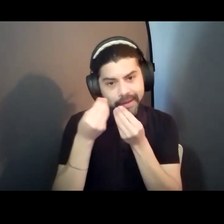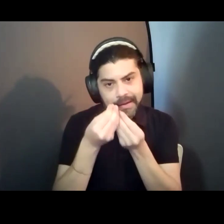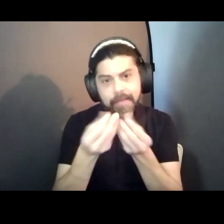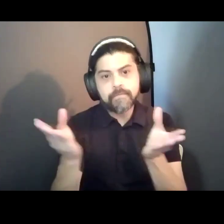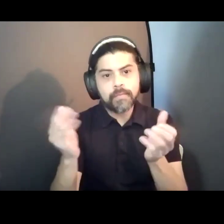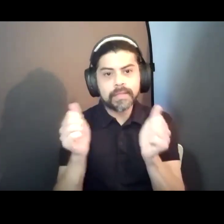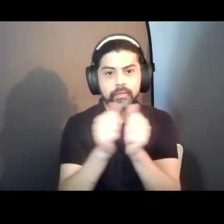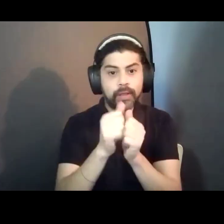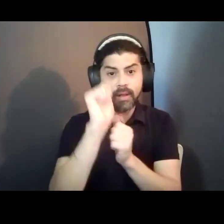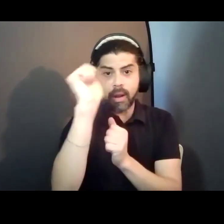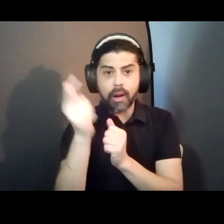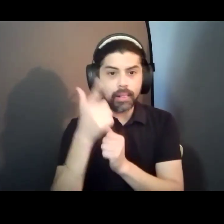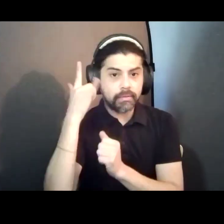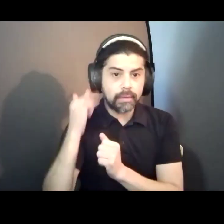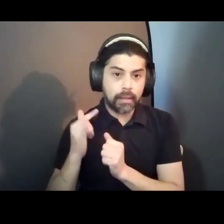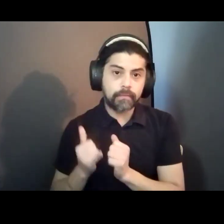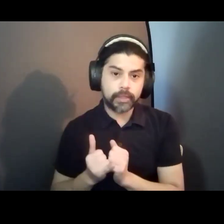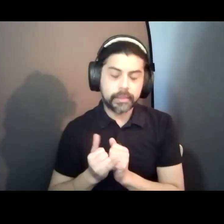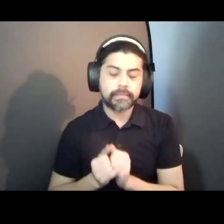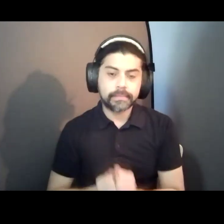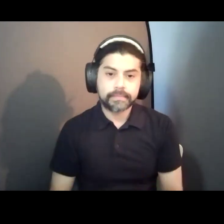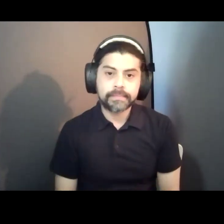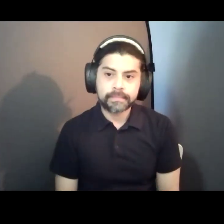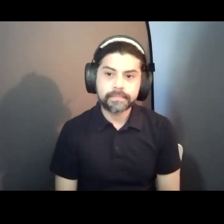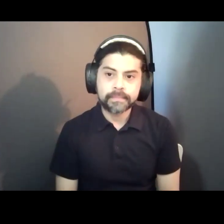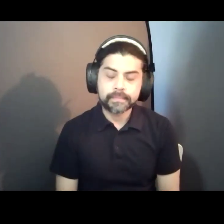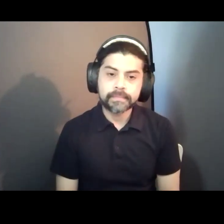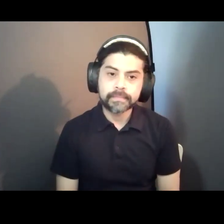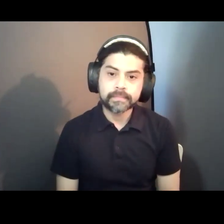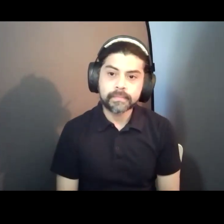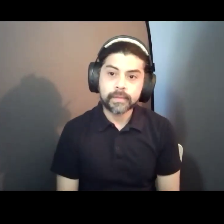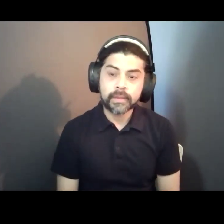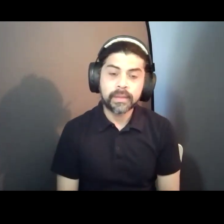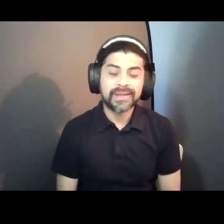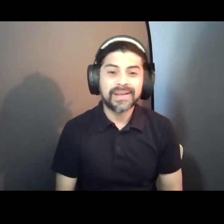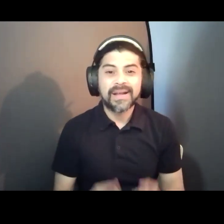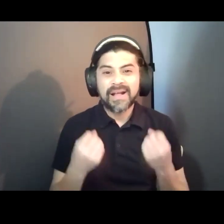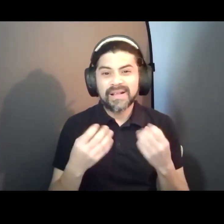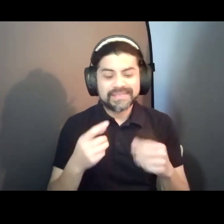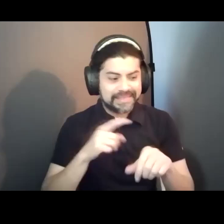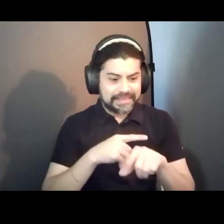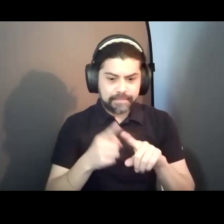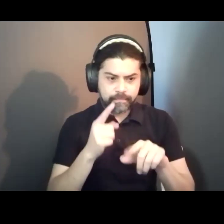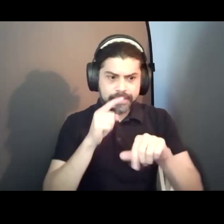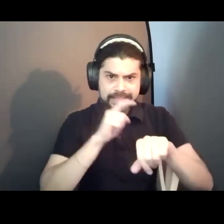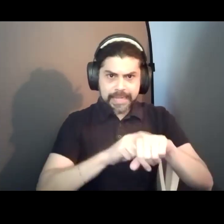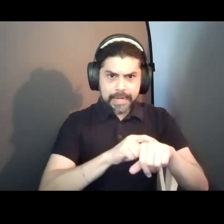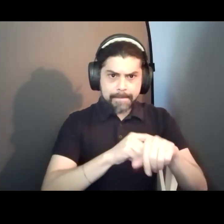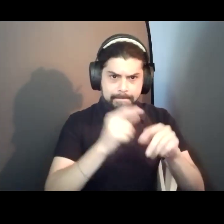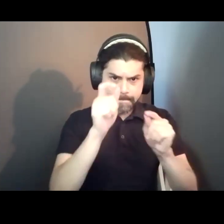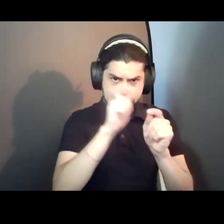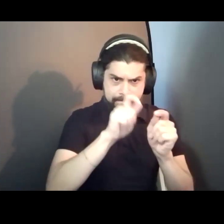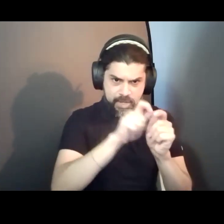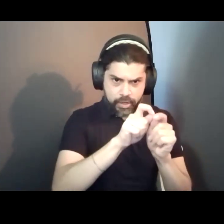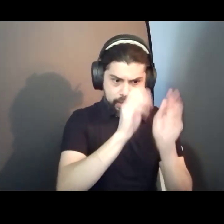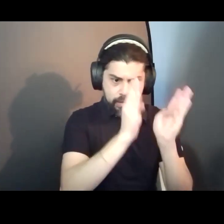and its departments on those fronts going forward. But there are different kind of time horizons for each of the provisions of policy and